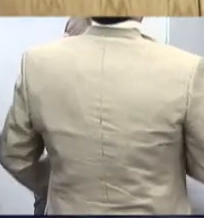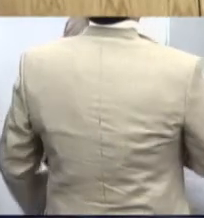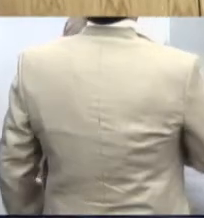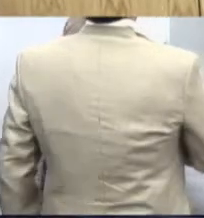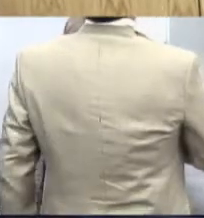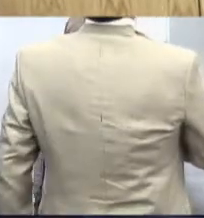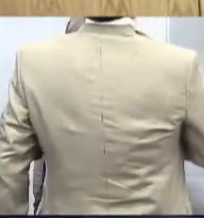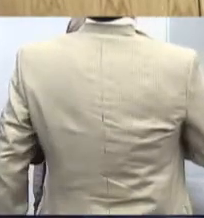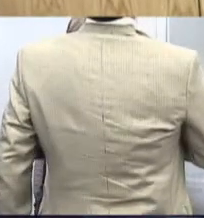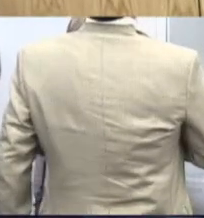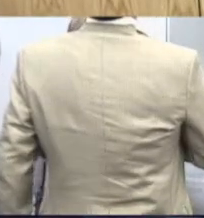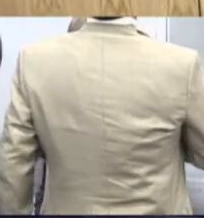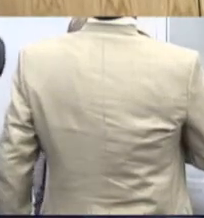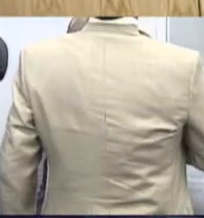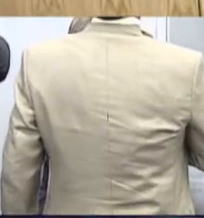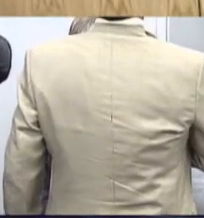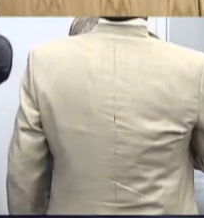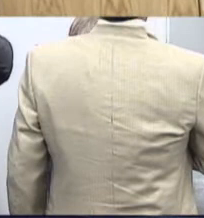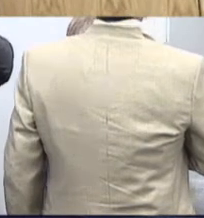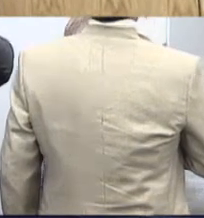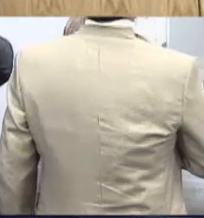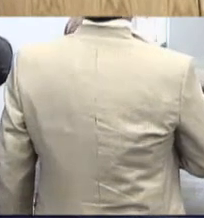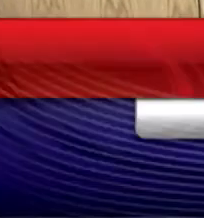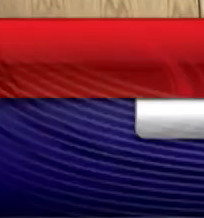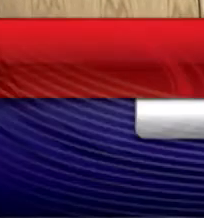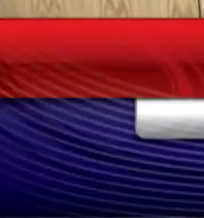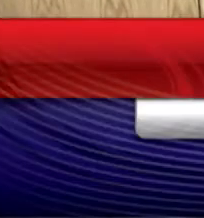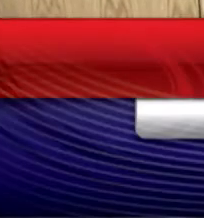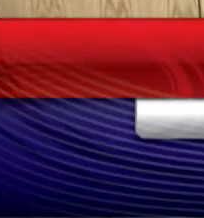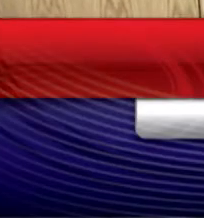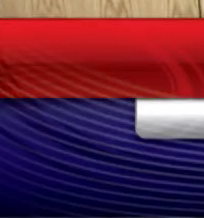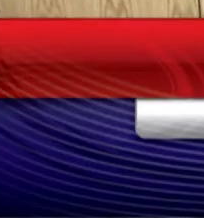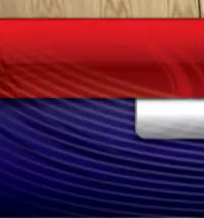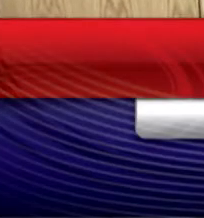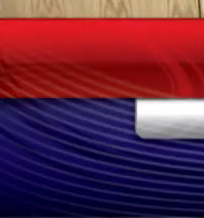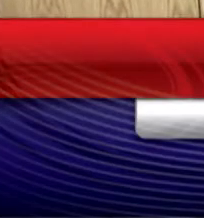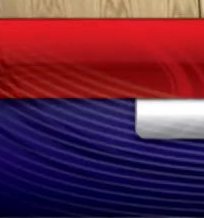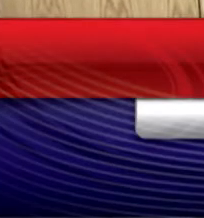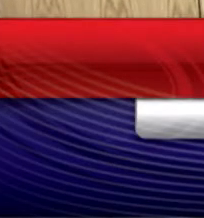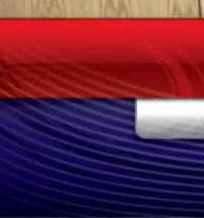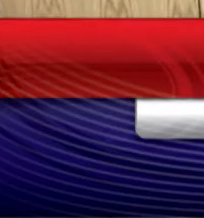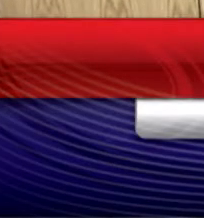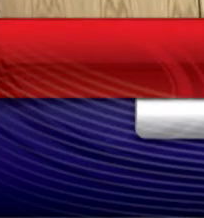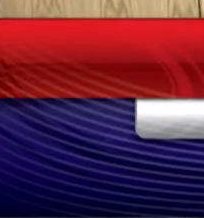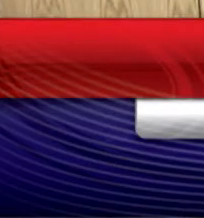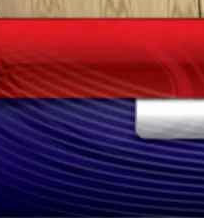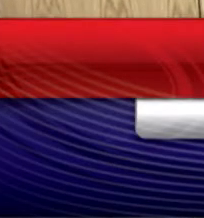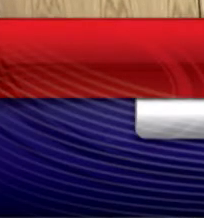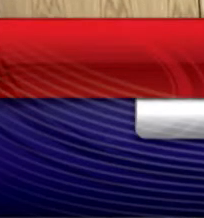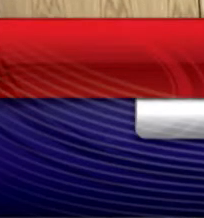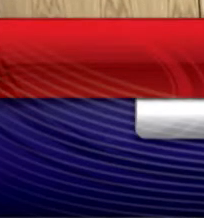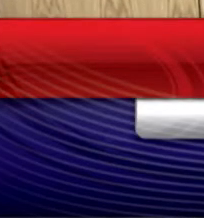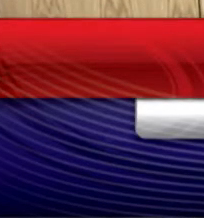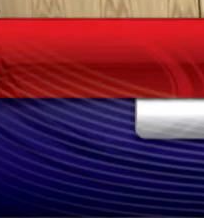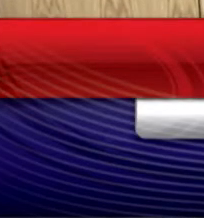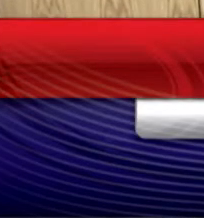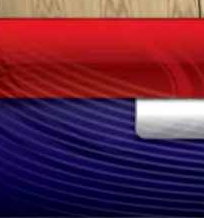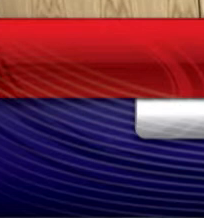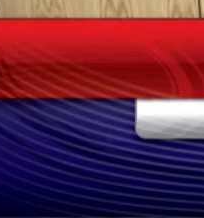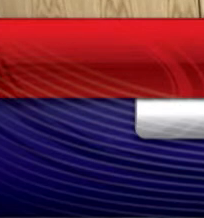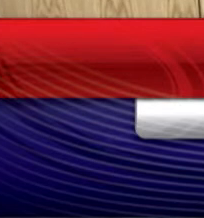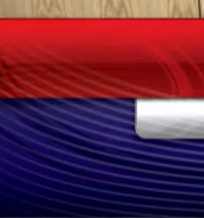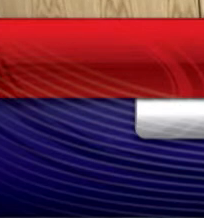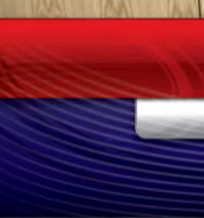I pledge allegiance to the flag of the United States of America and to the republic for which it stands,